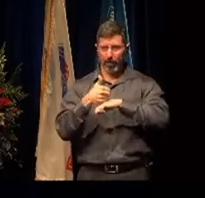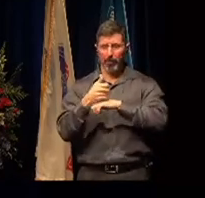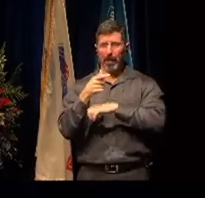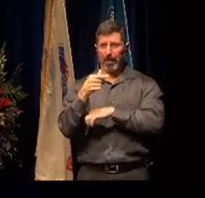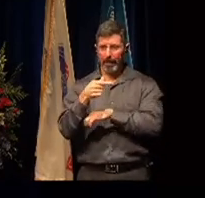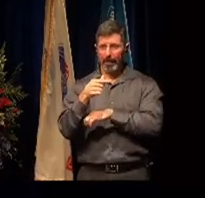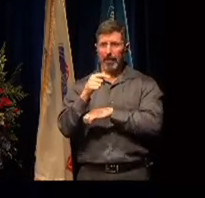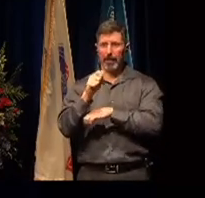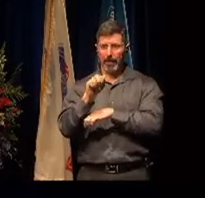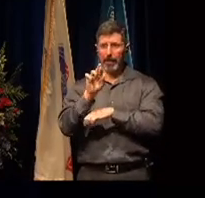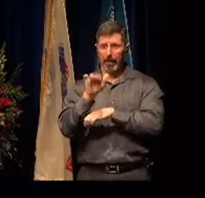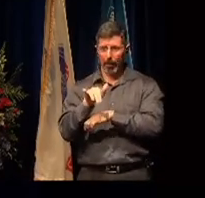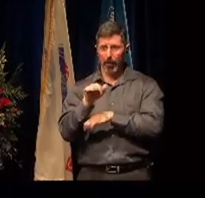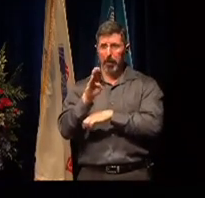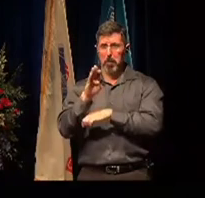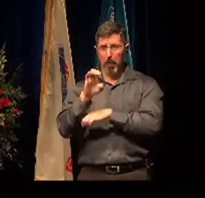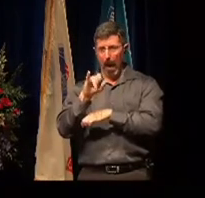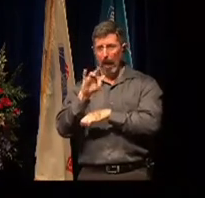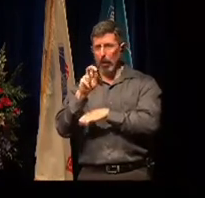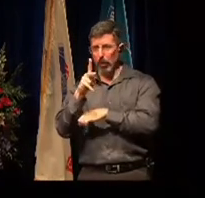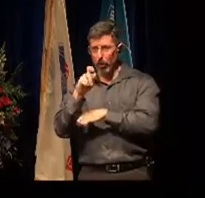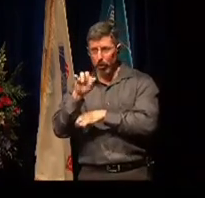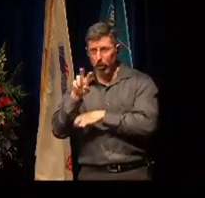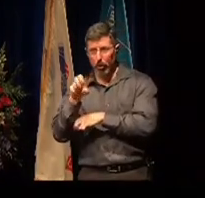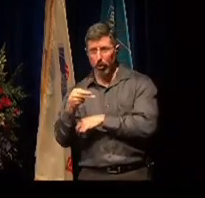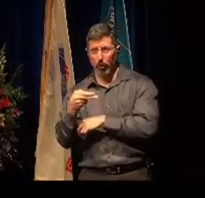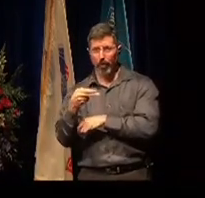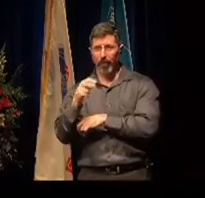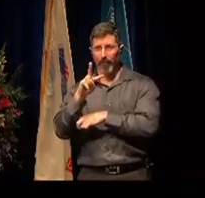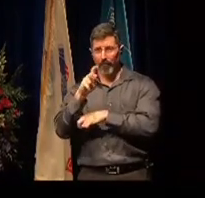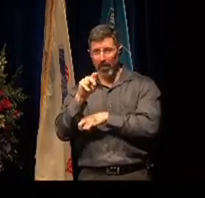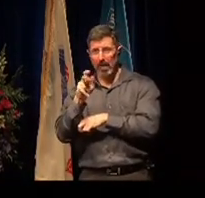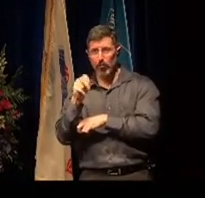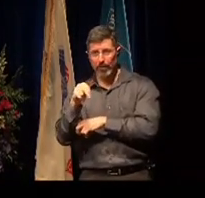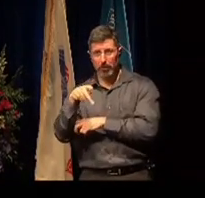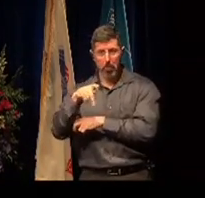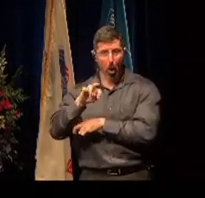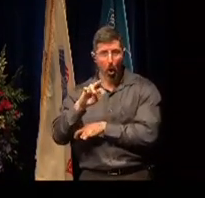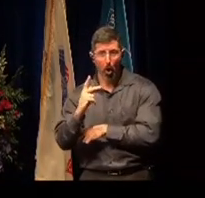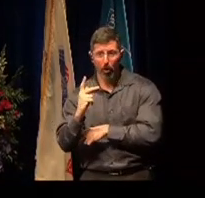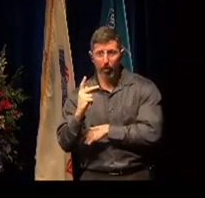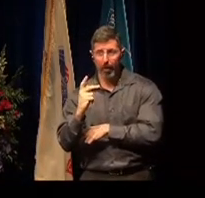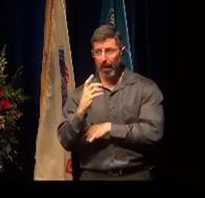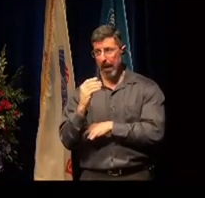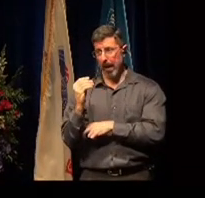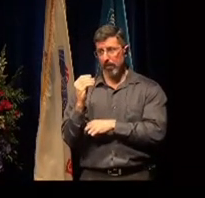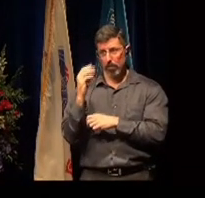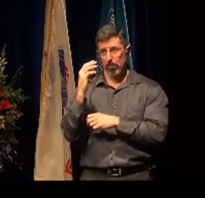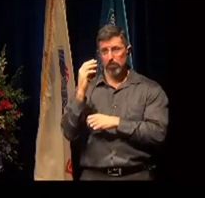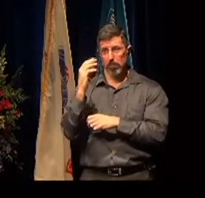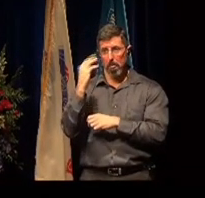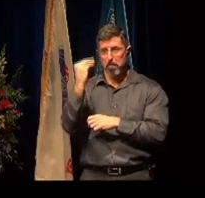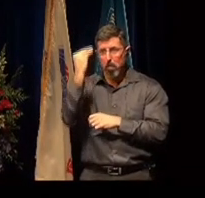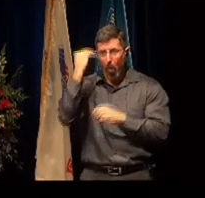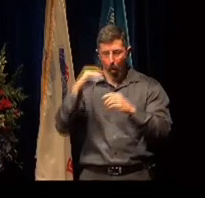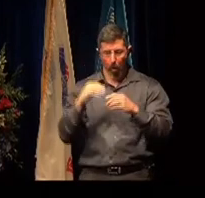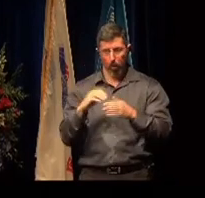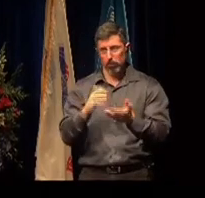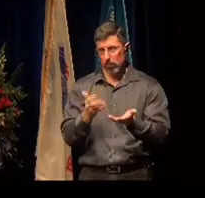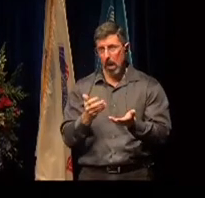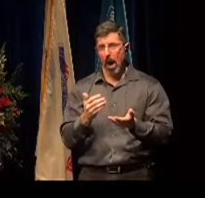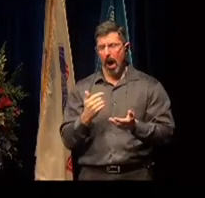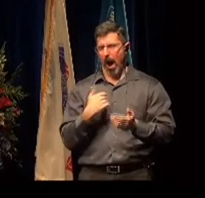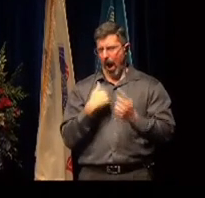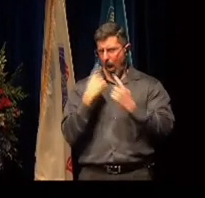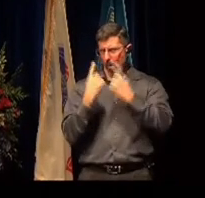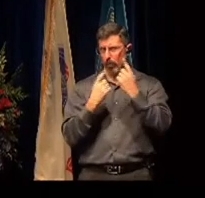that includes the Vietnam Veterans Memorial and the new War on Terror Memorial, I wondered how many lives Gary changed